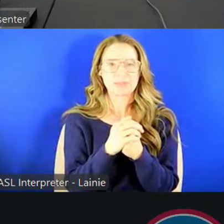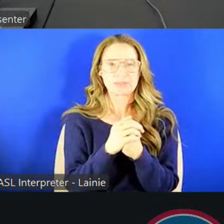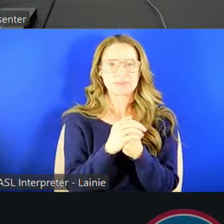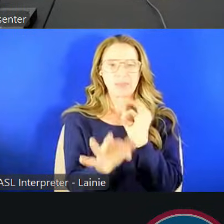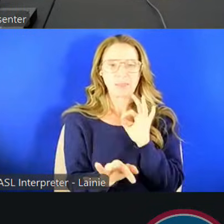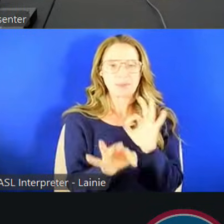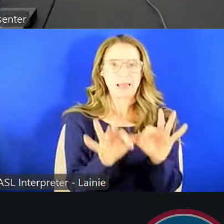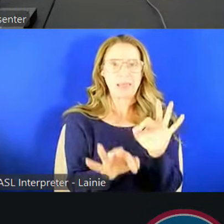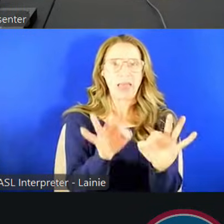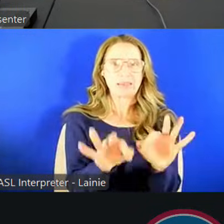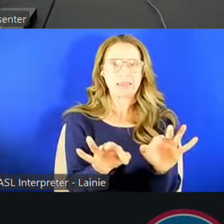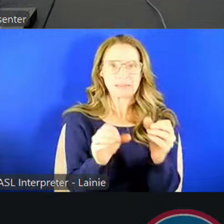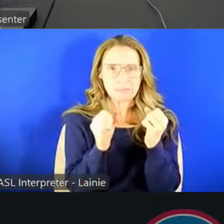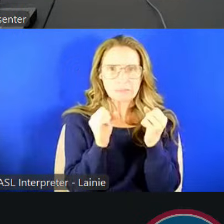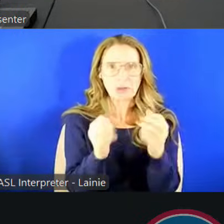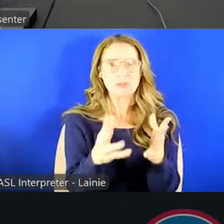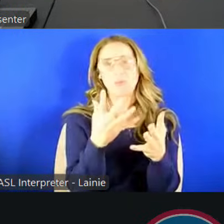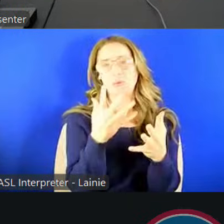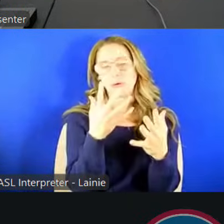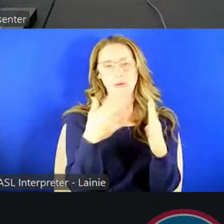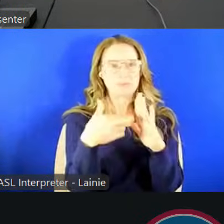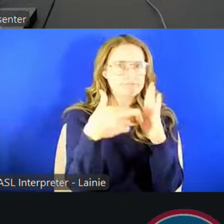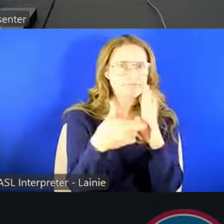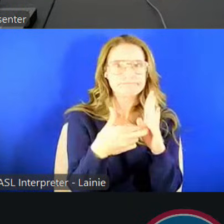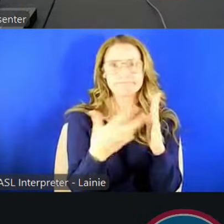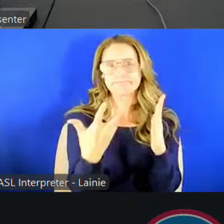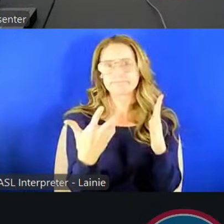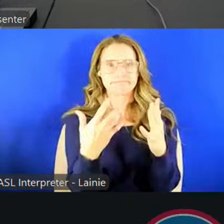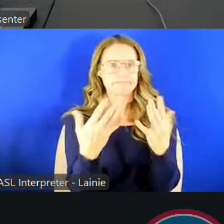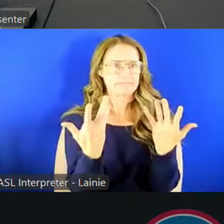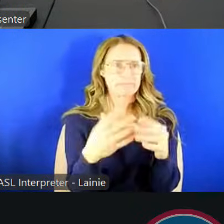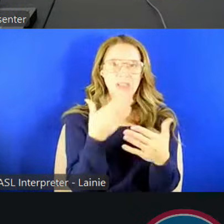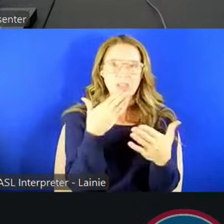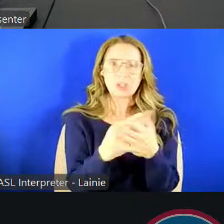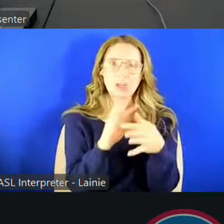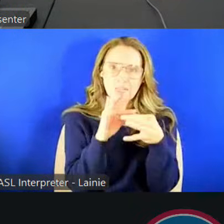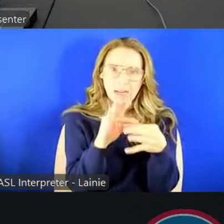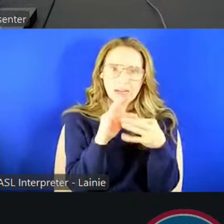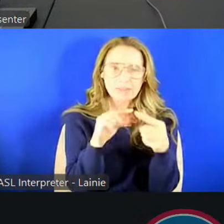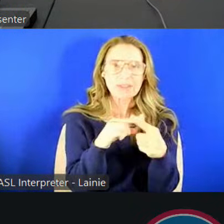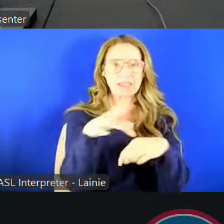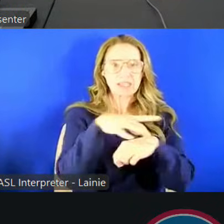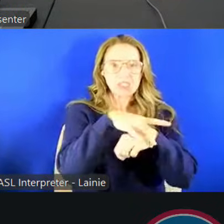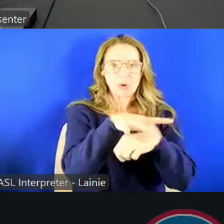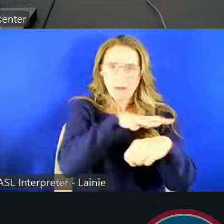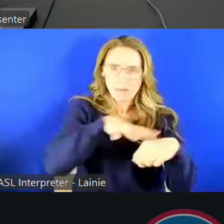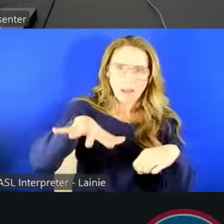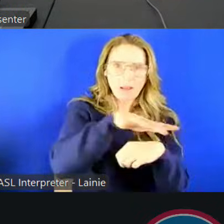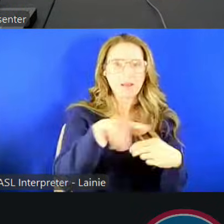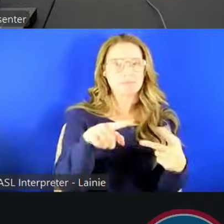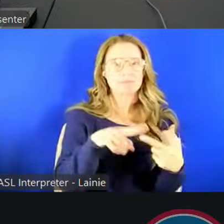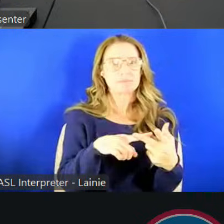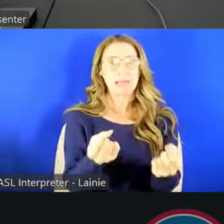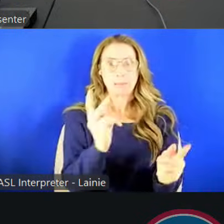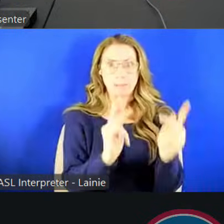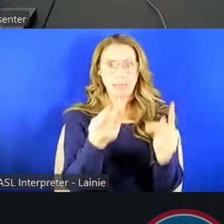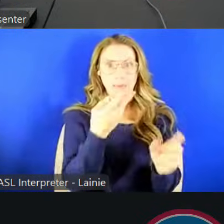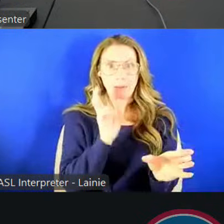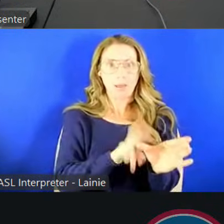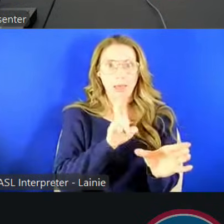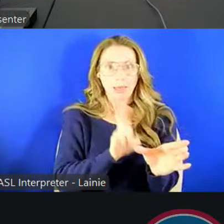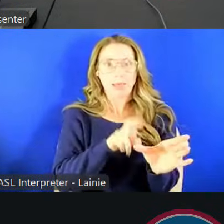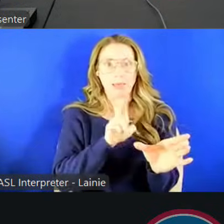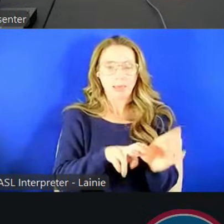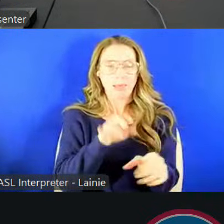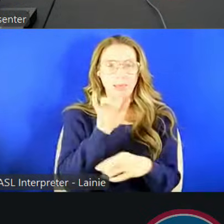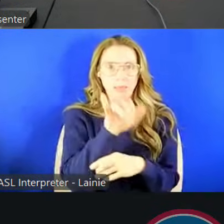on multiple parameters. We wanted good connectivity, geographic coverage, high ridership, also